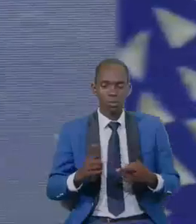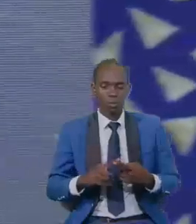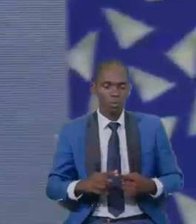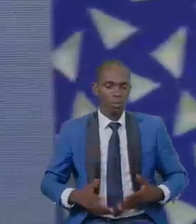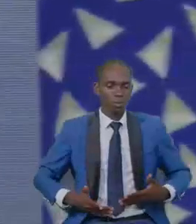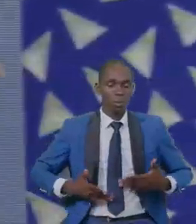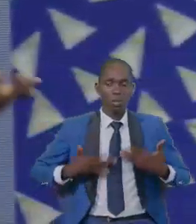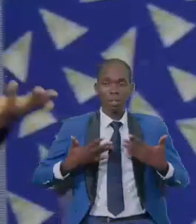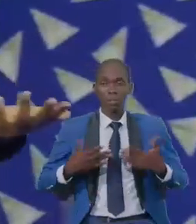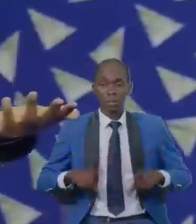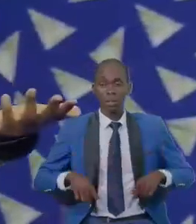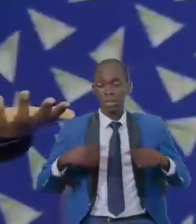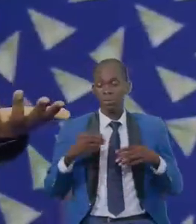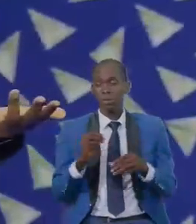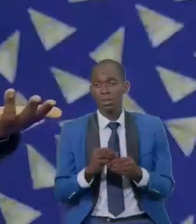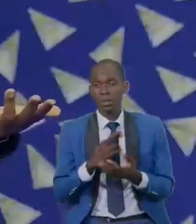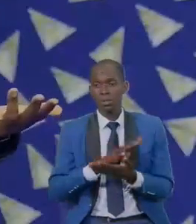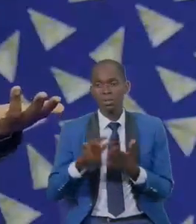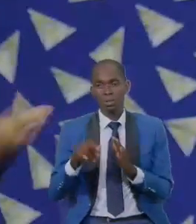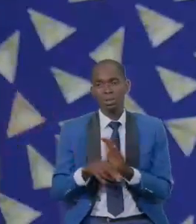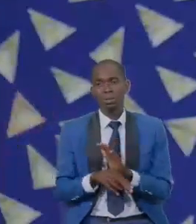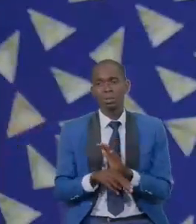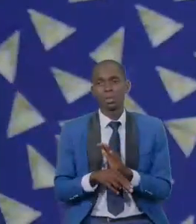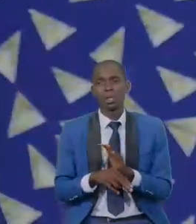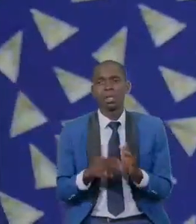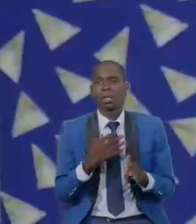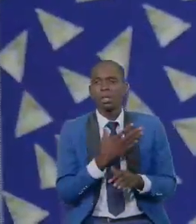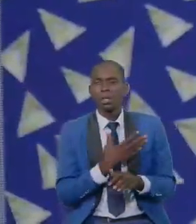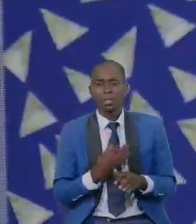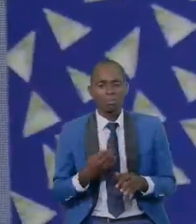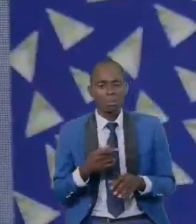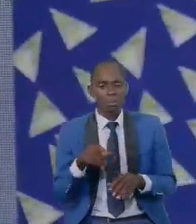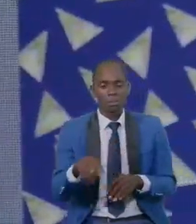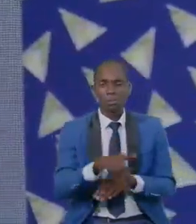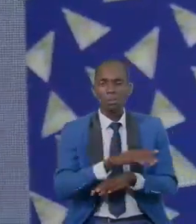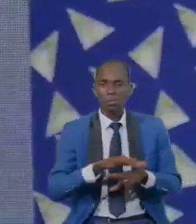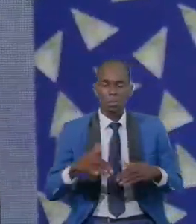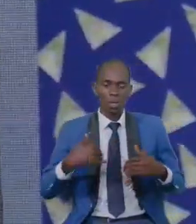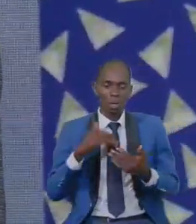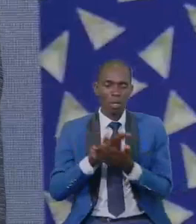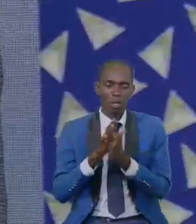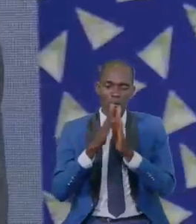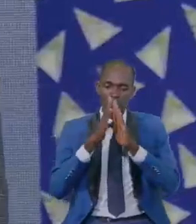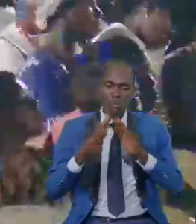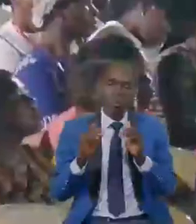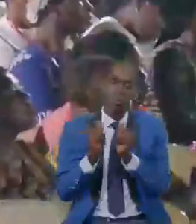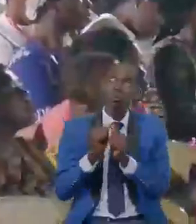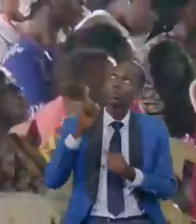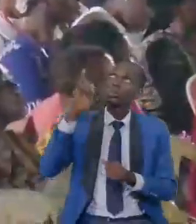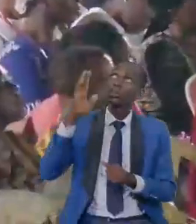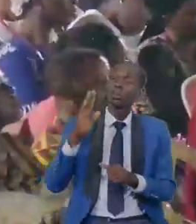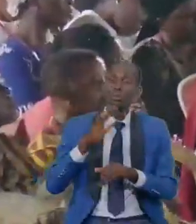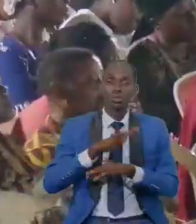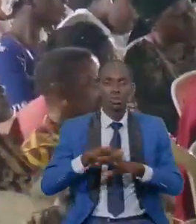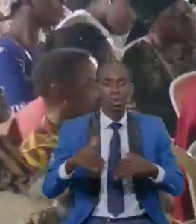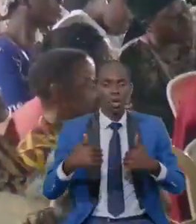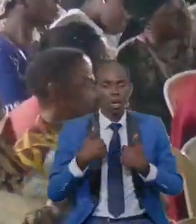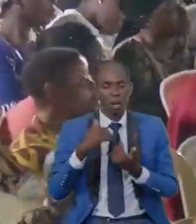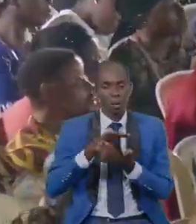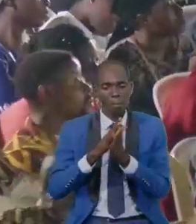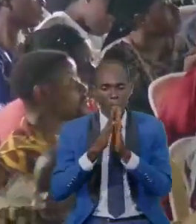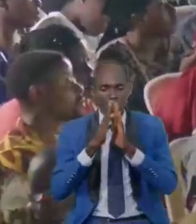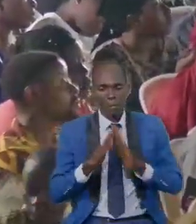And you didn't have peace. You didn't have peace with God. You didn't have peace in